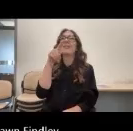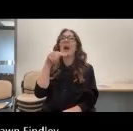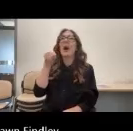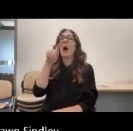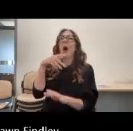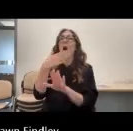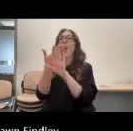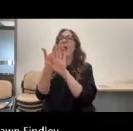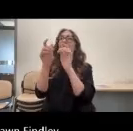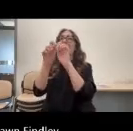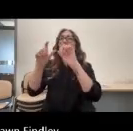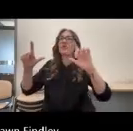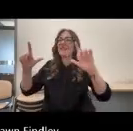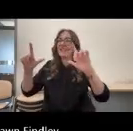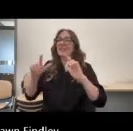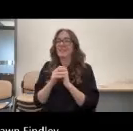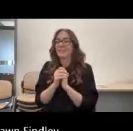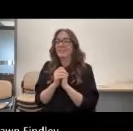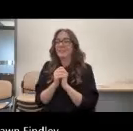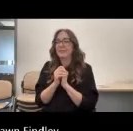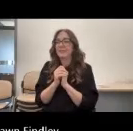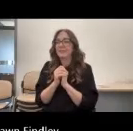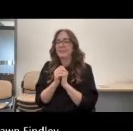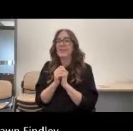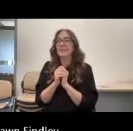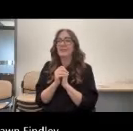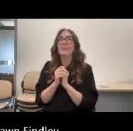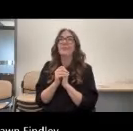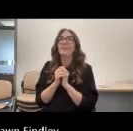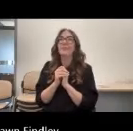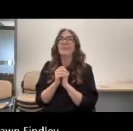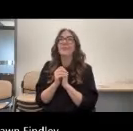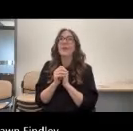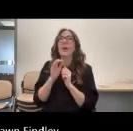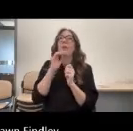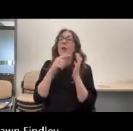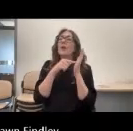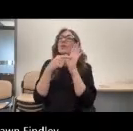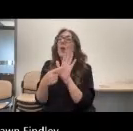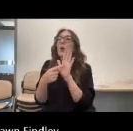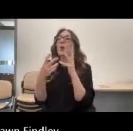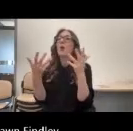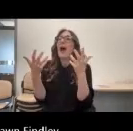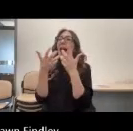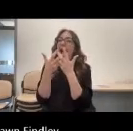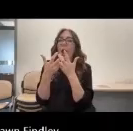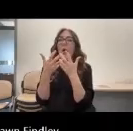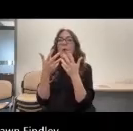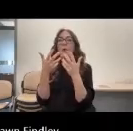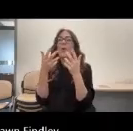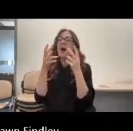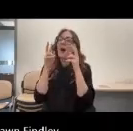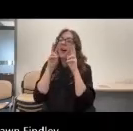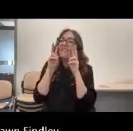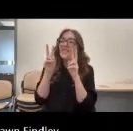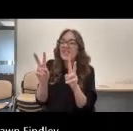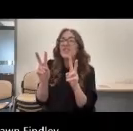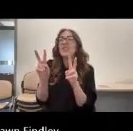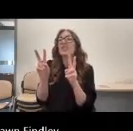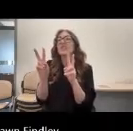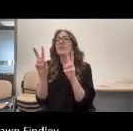so that you'll be able to see where I am tapping on the screen if you've got vision or if you're able to see